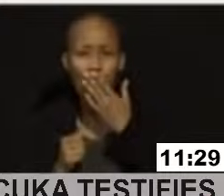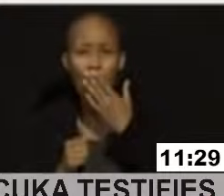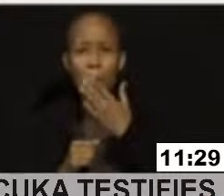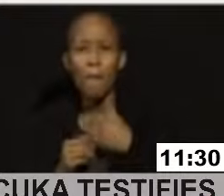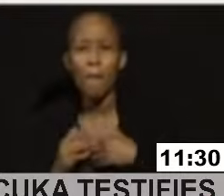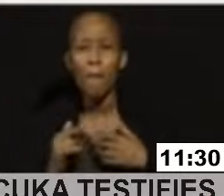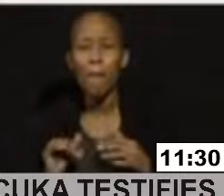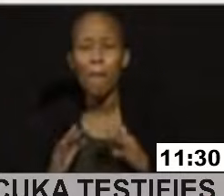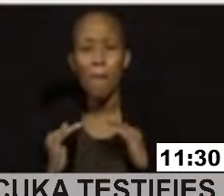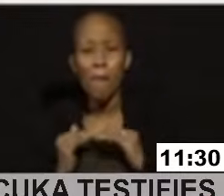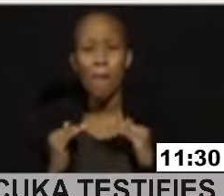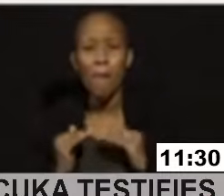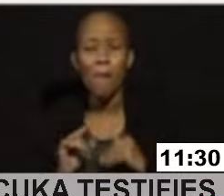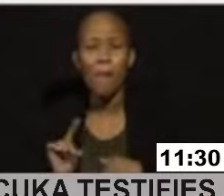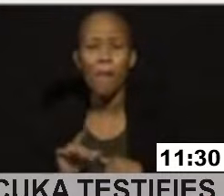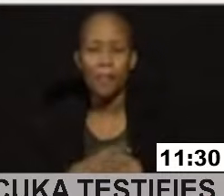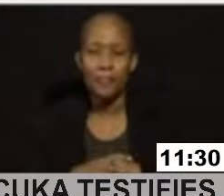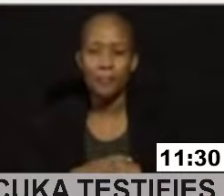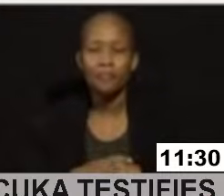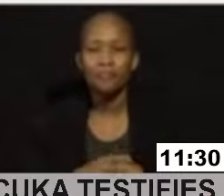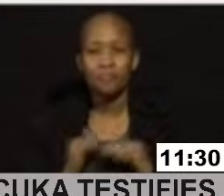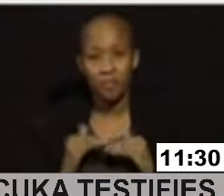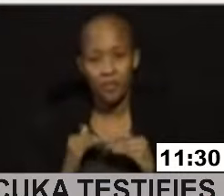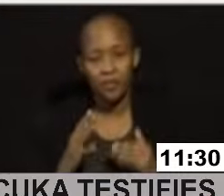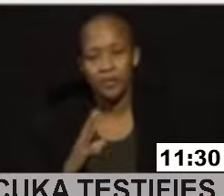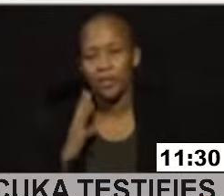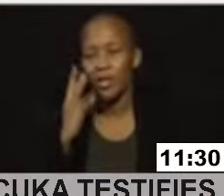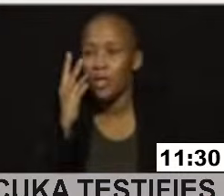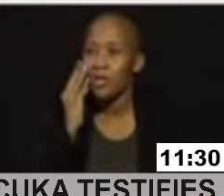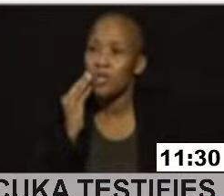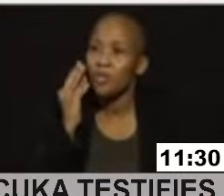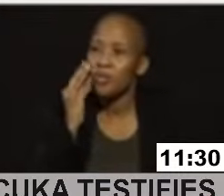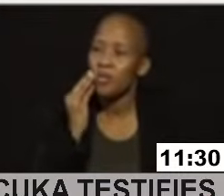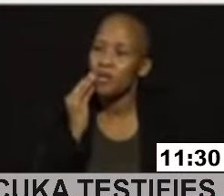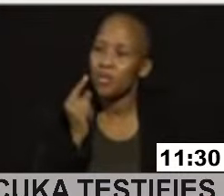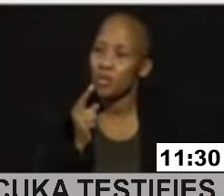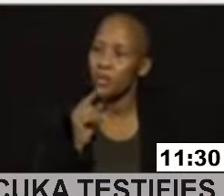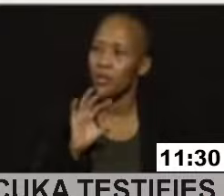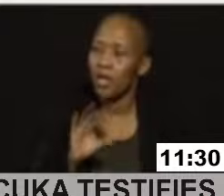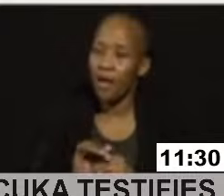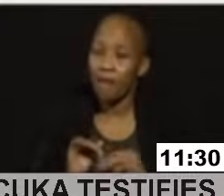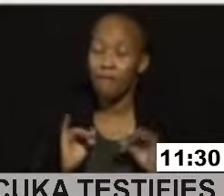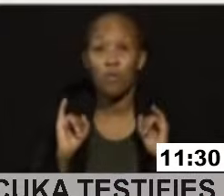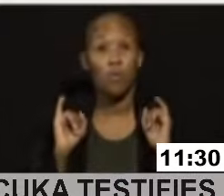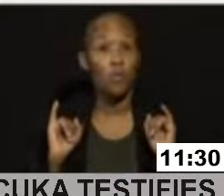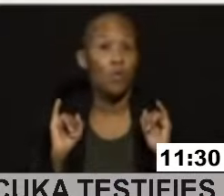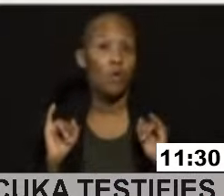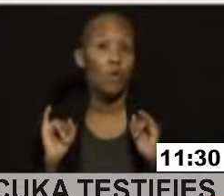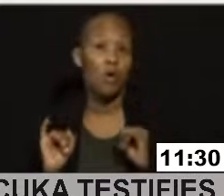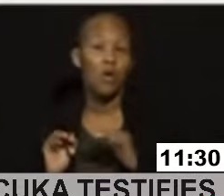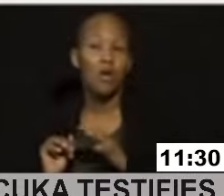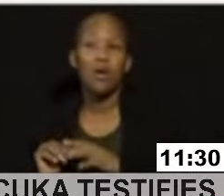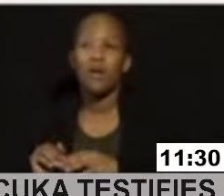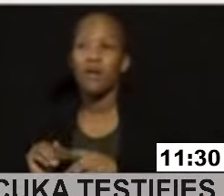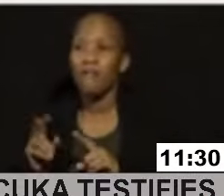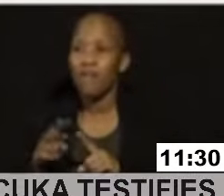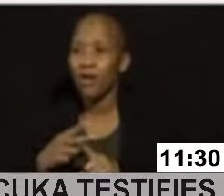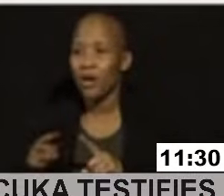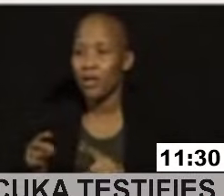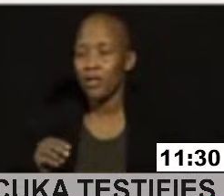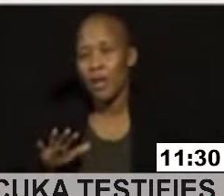Equally, would experience serious levels of violence in KZN, particularly in an area called